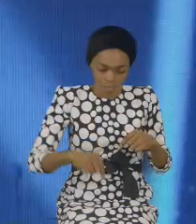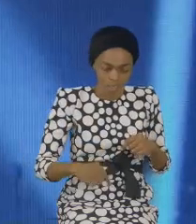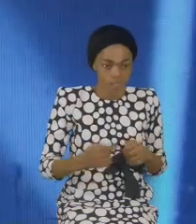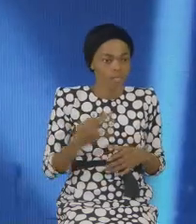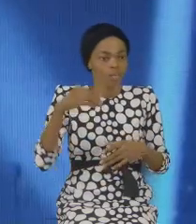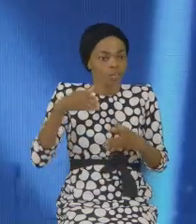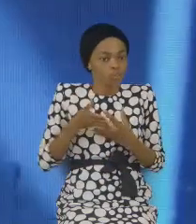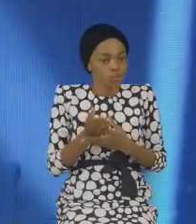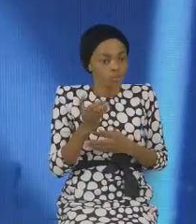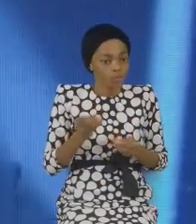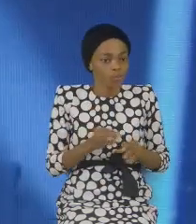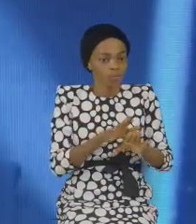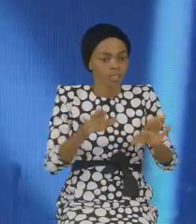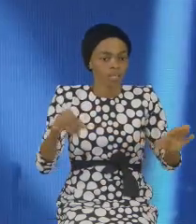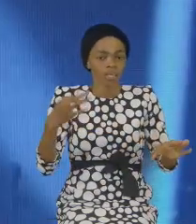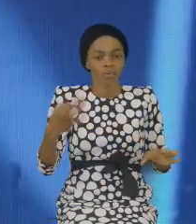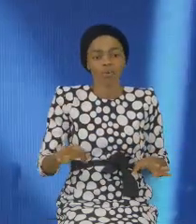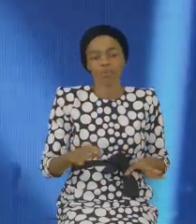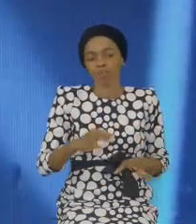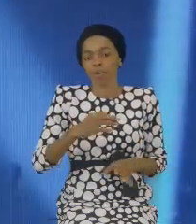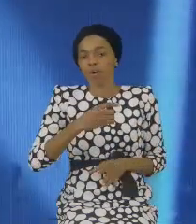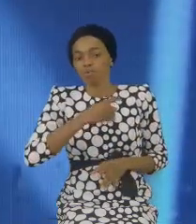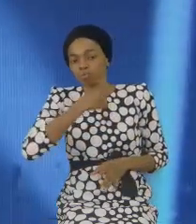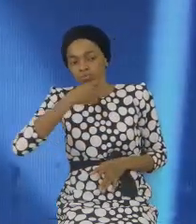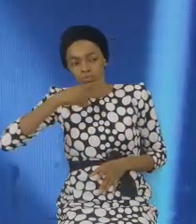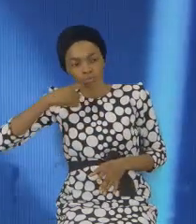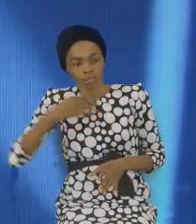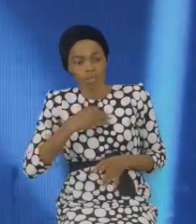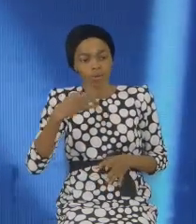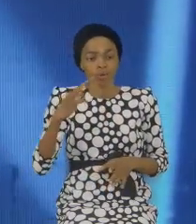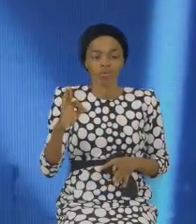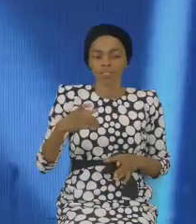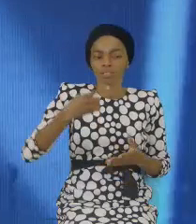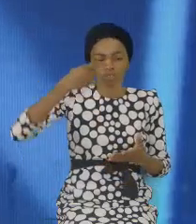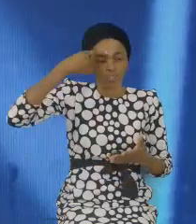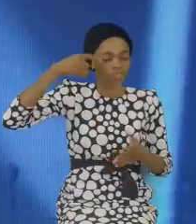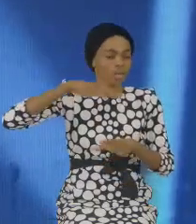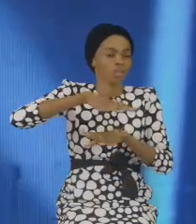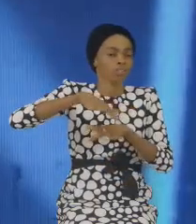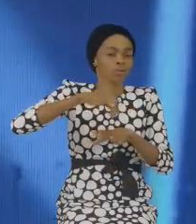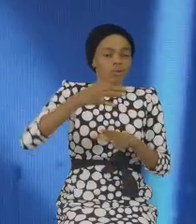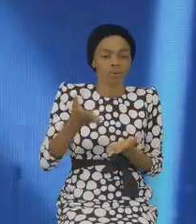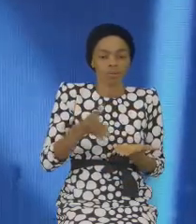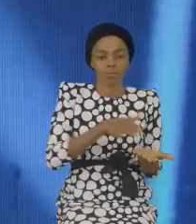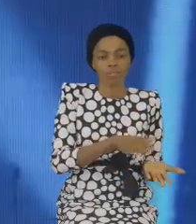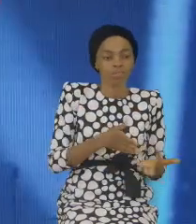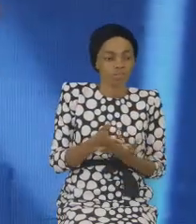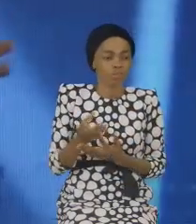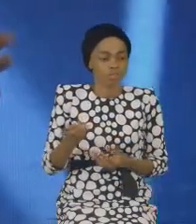of drought and of the shadow of death, through a land that